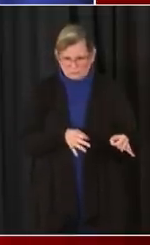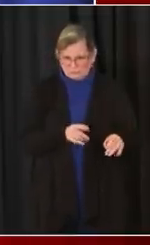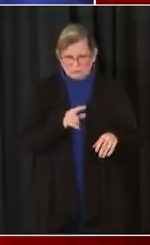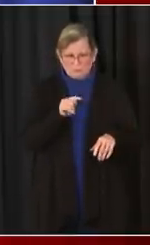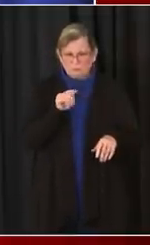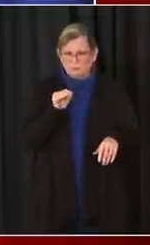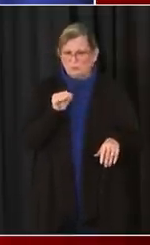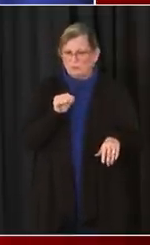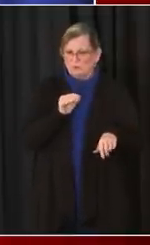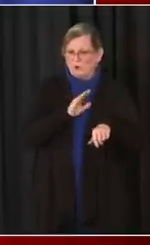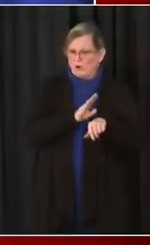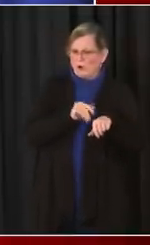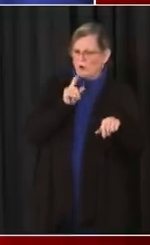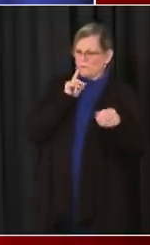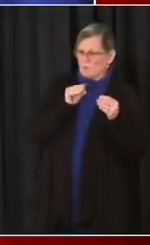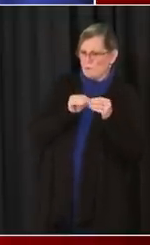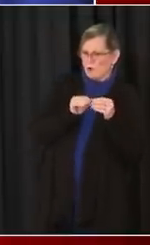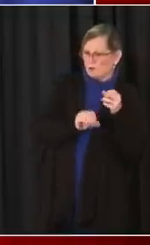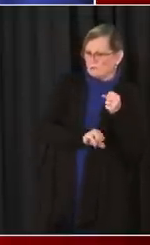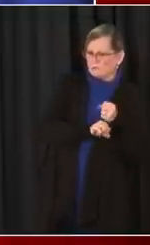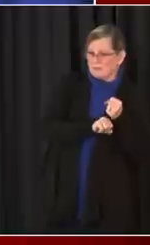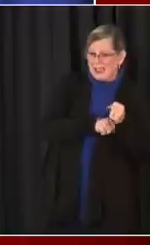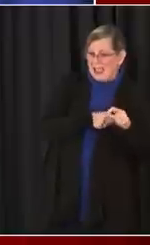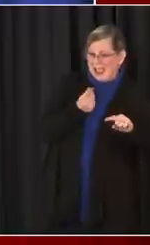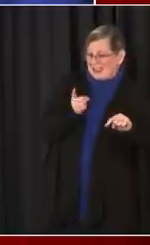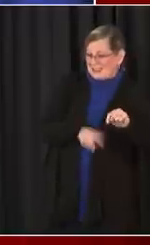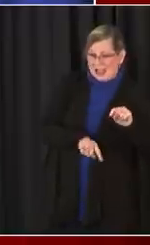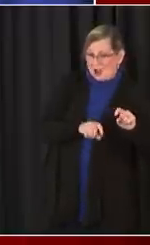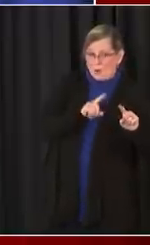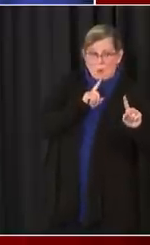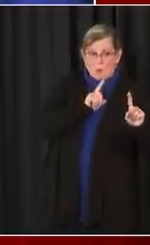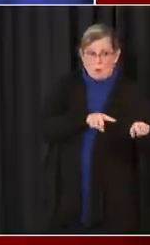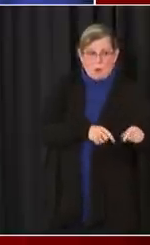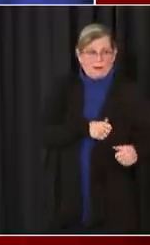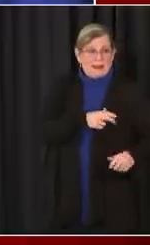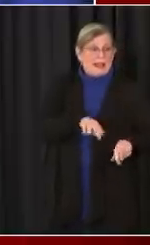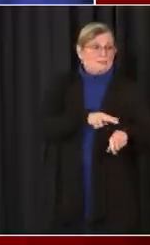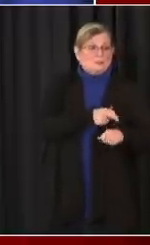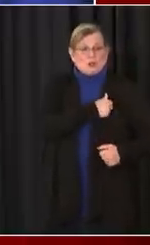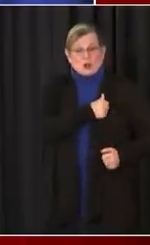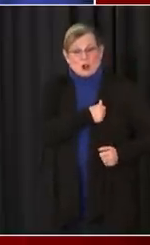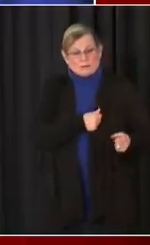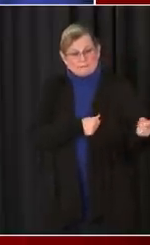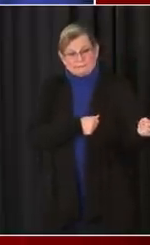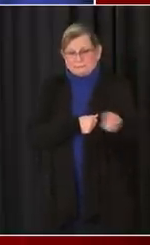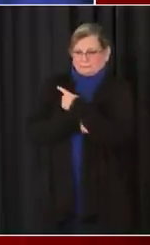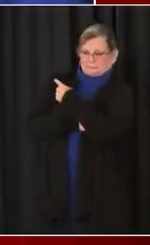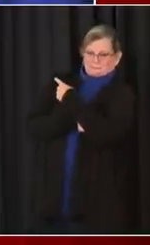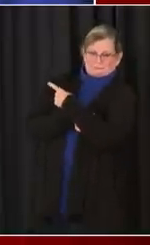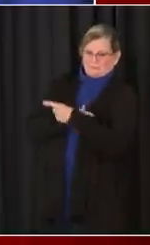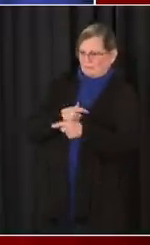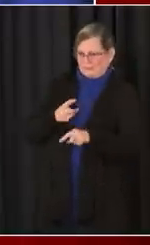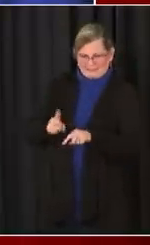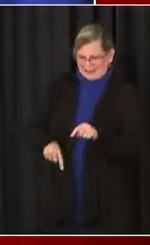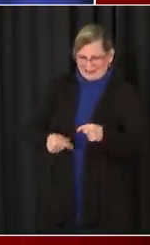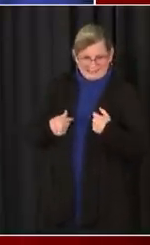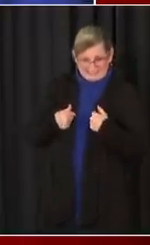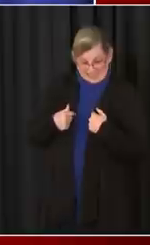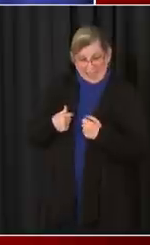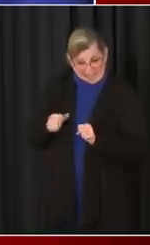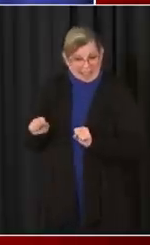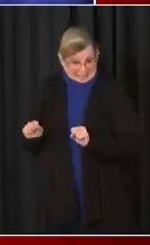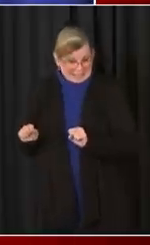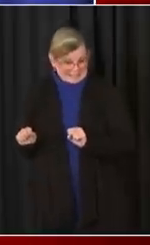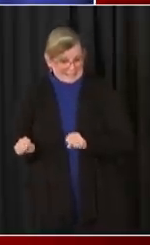in Guard support. I cannot order the Army, the National Guard, to the United States Capitol grounds. I